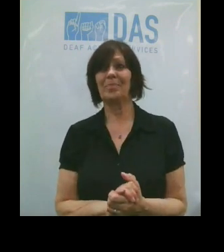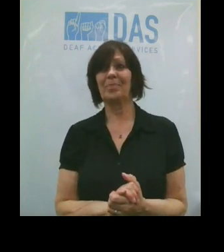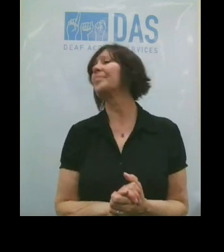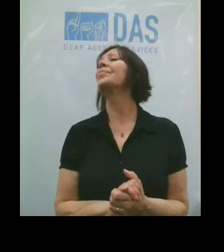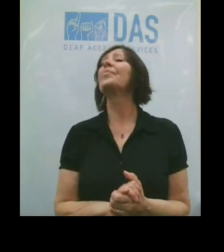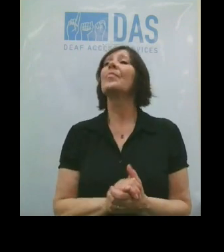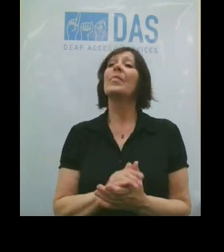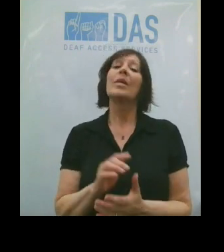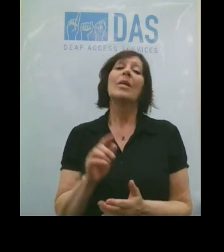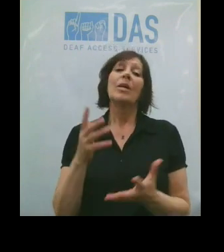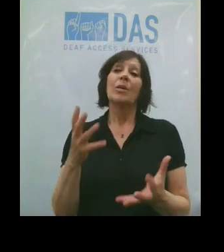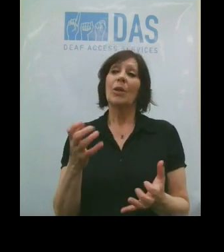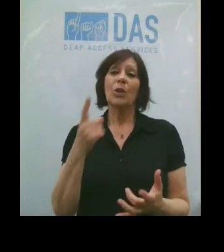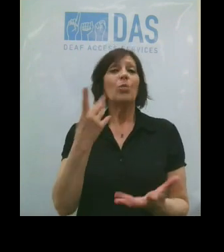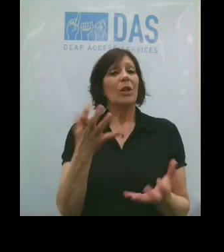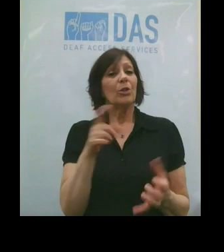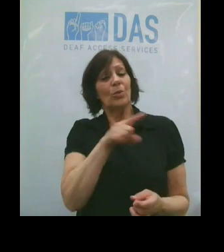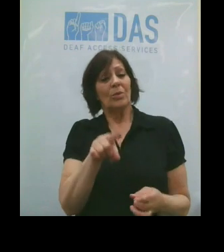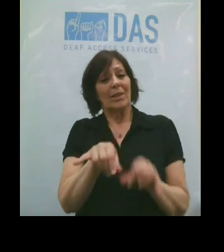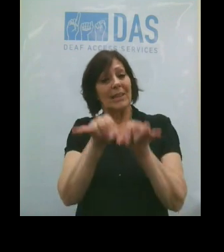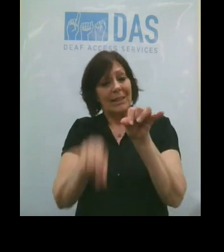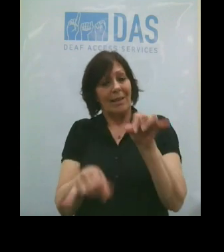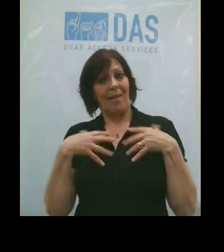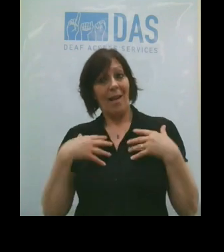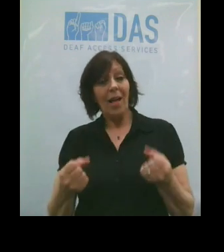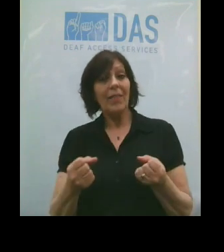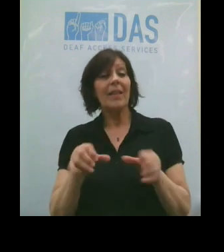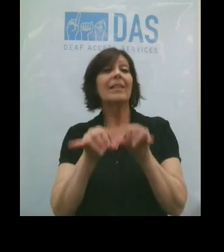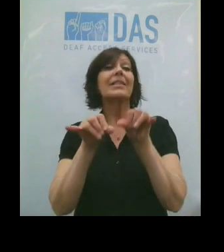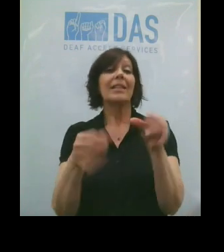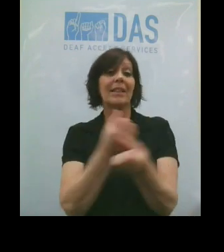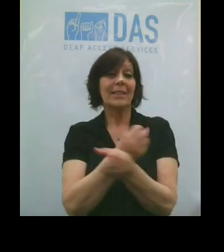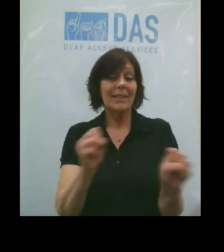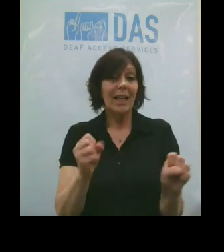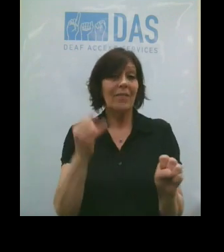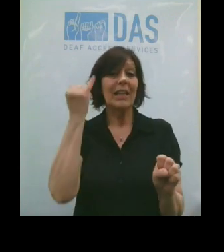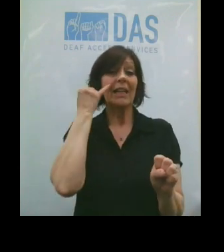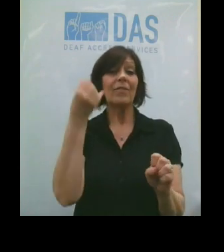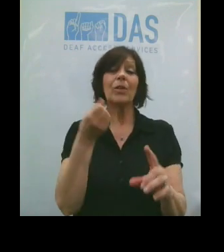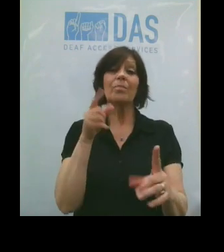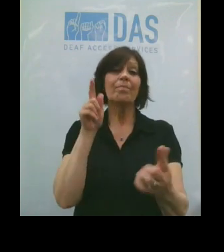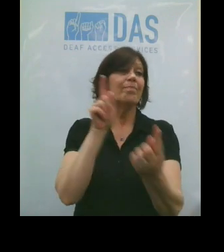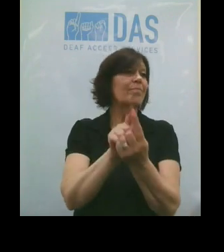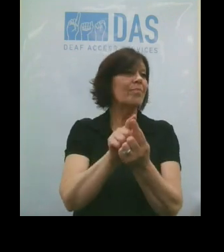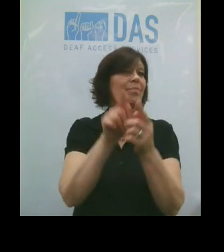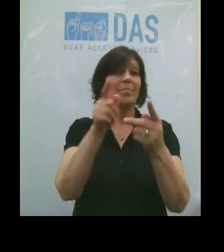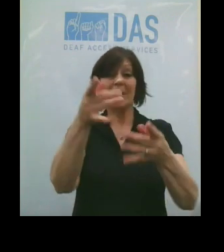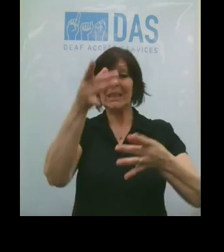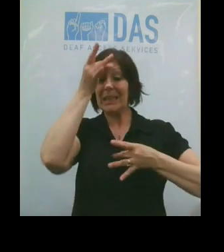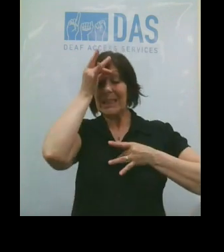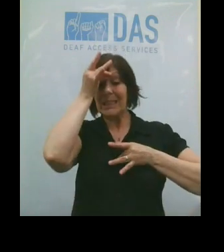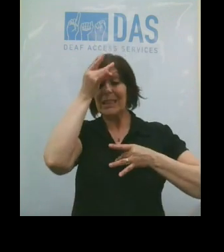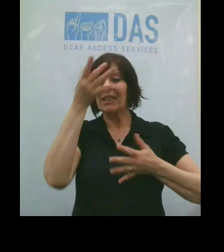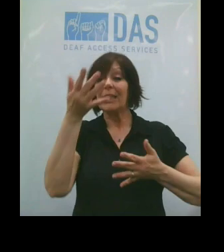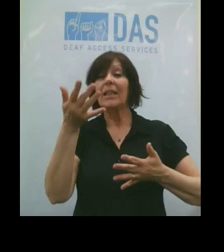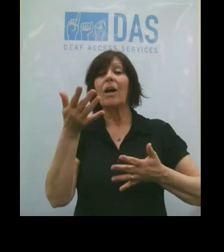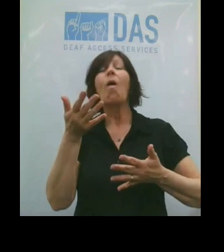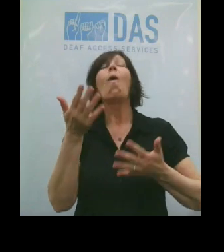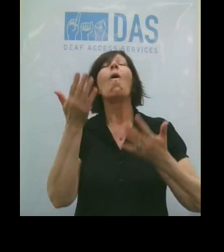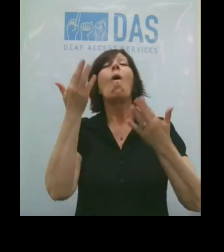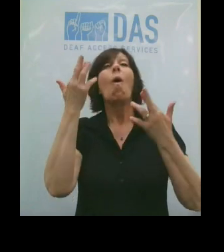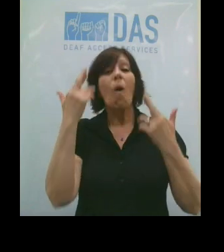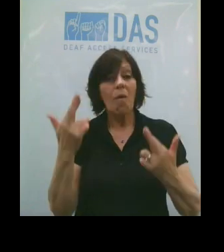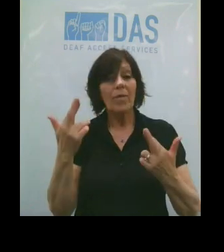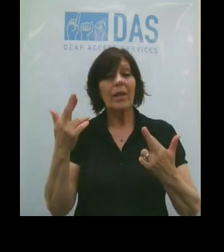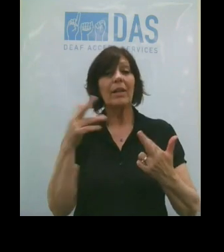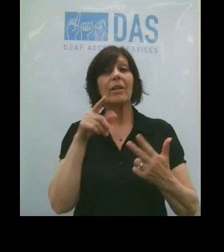get it back in order to stay healthy and safe. And if you do encounter COVID-19 and you do become infected, hopefully you'll have a